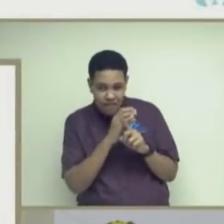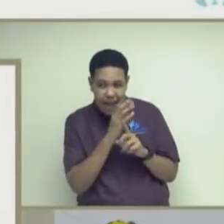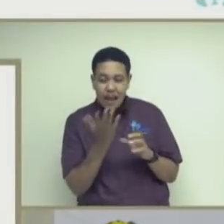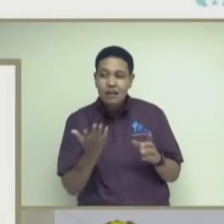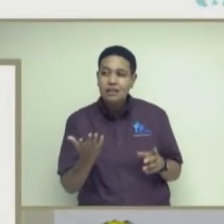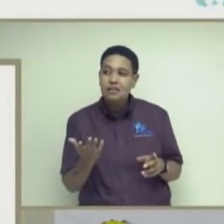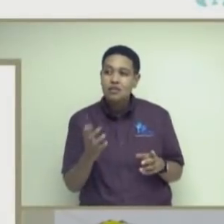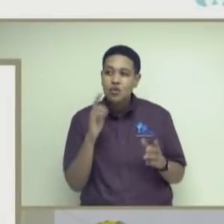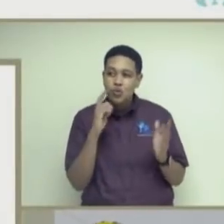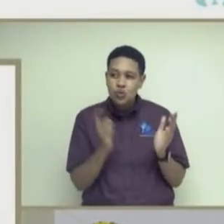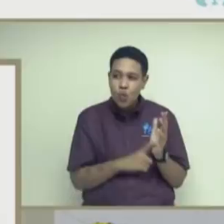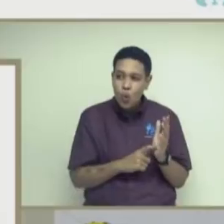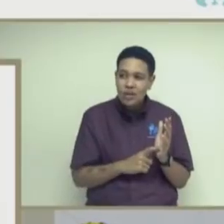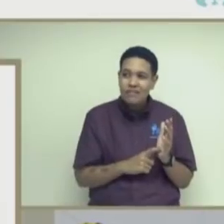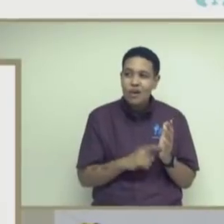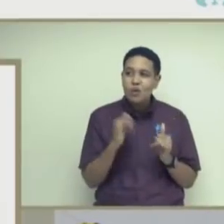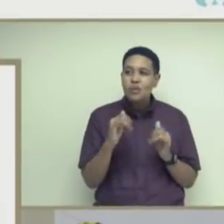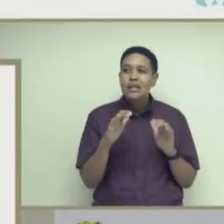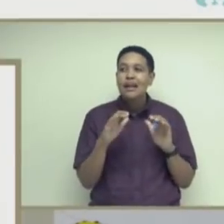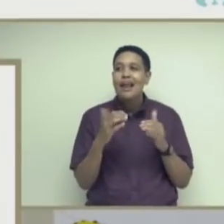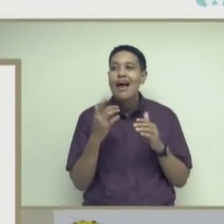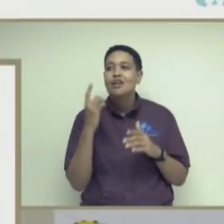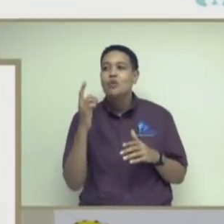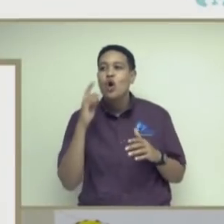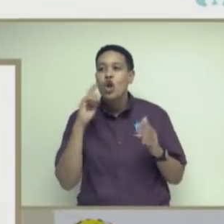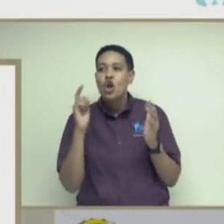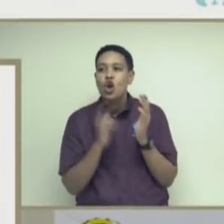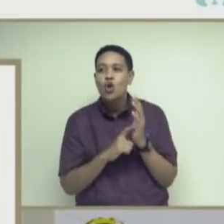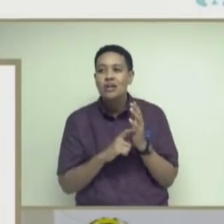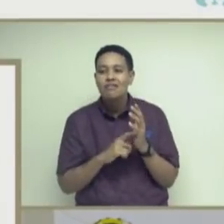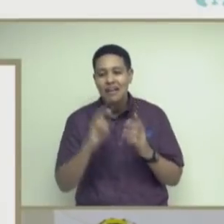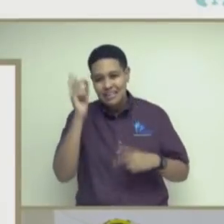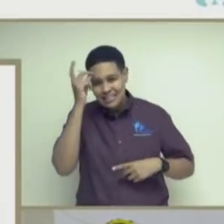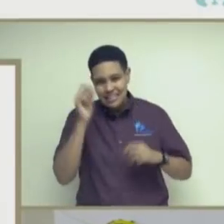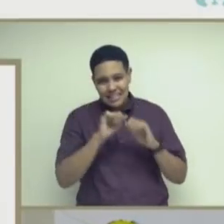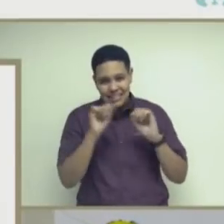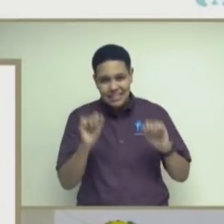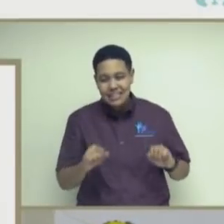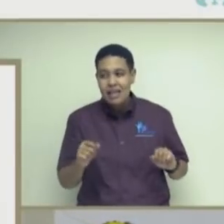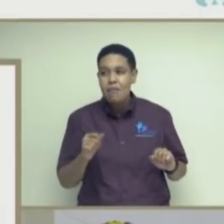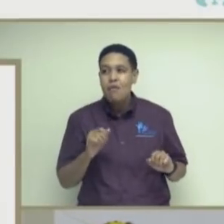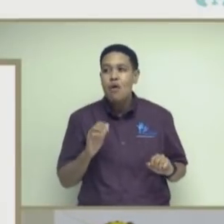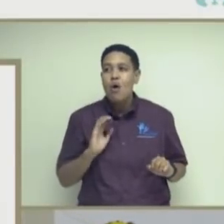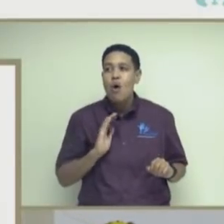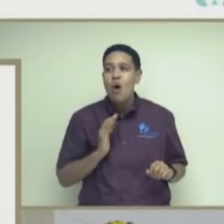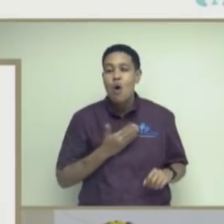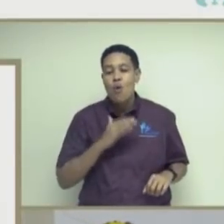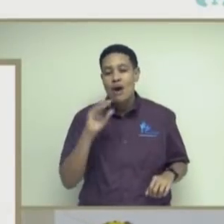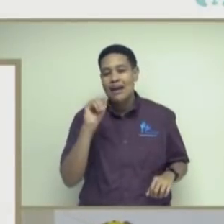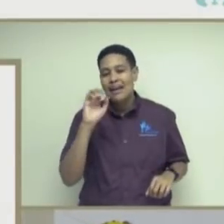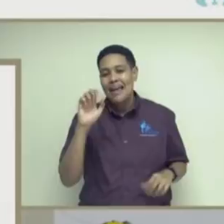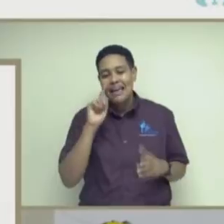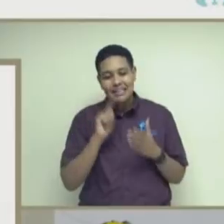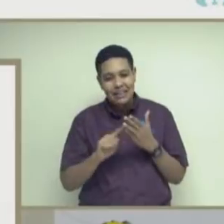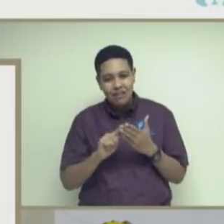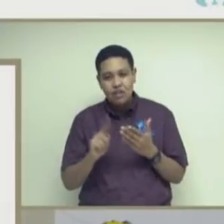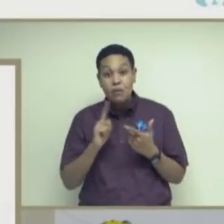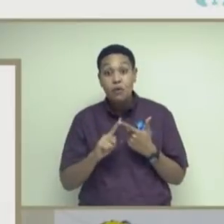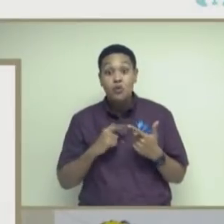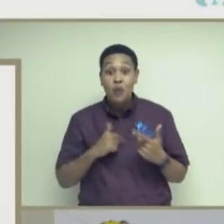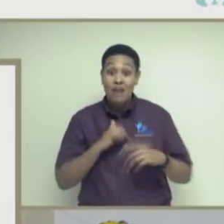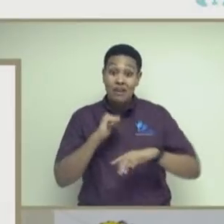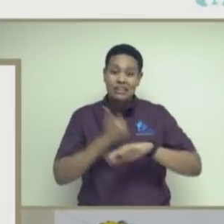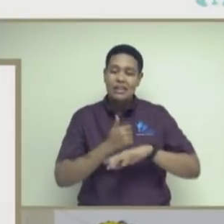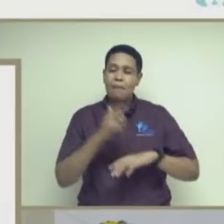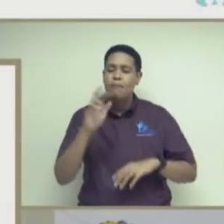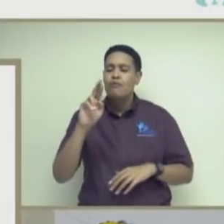case notification, which is our class 1 notifiable disease system, our case investigation, and we have an established